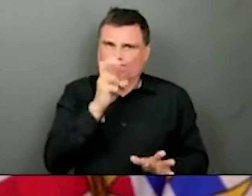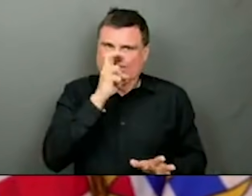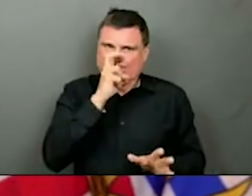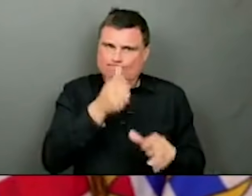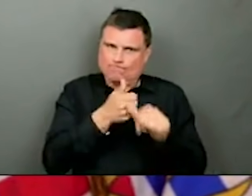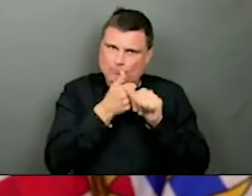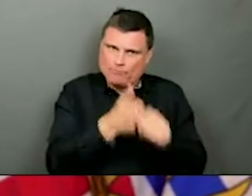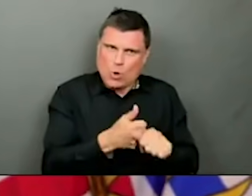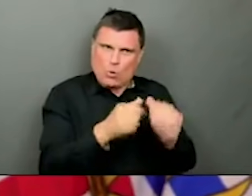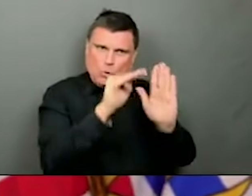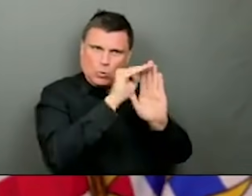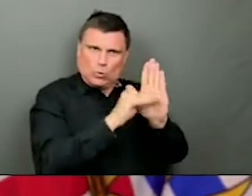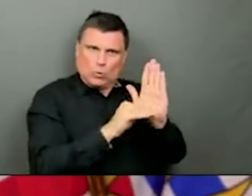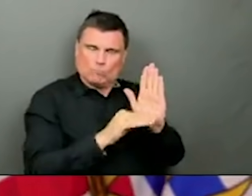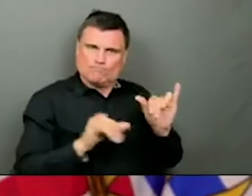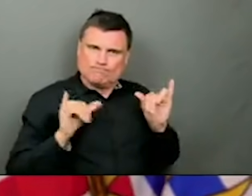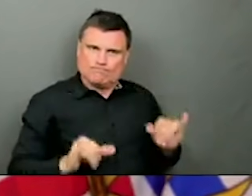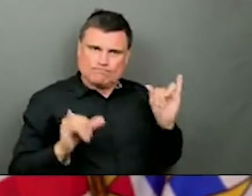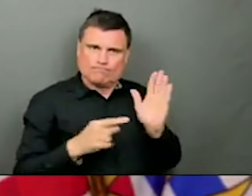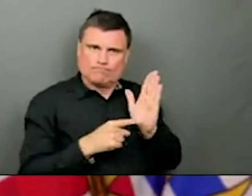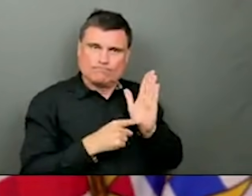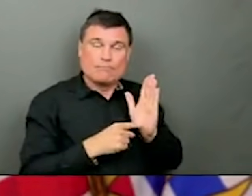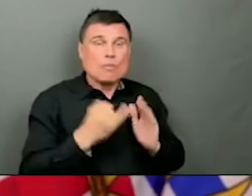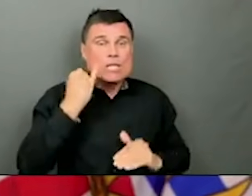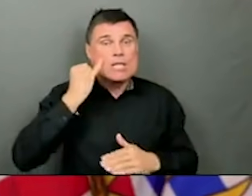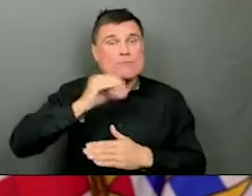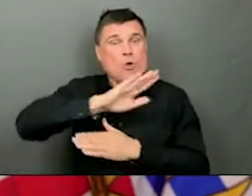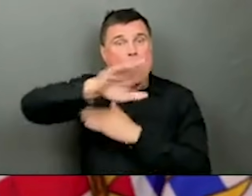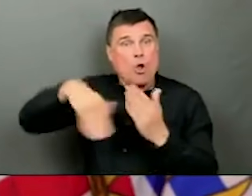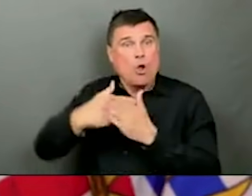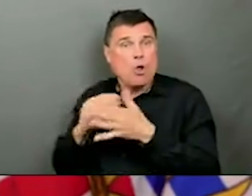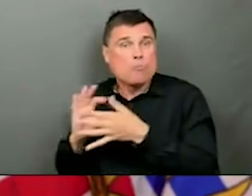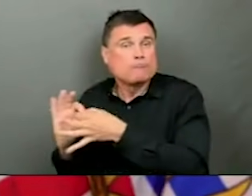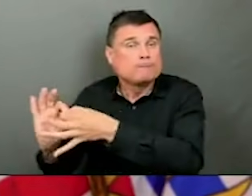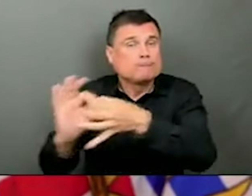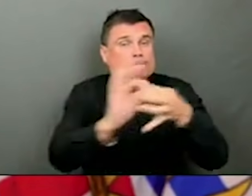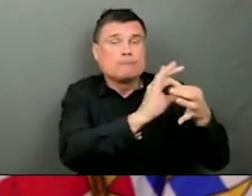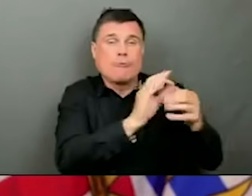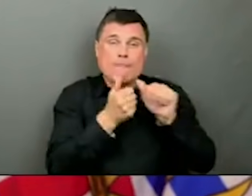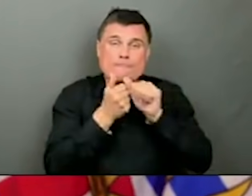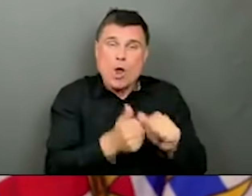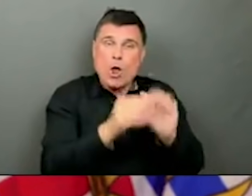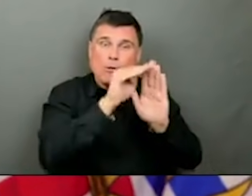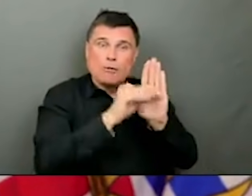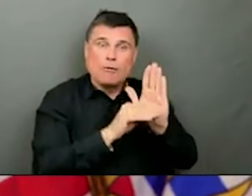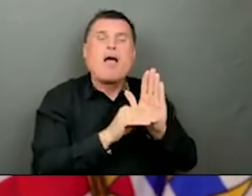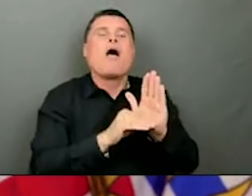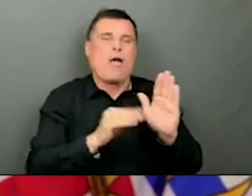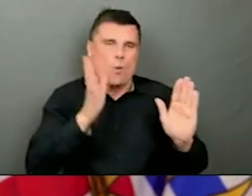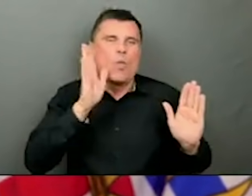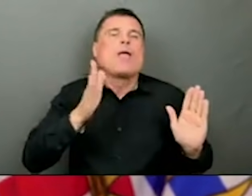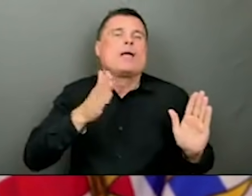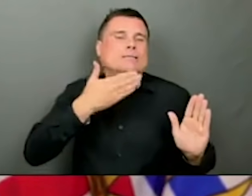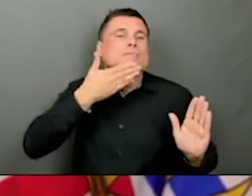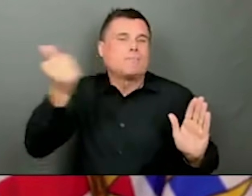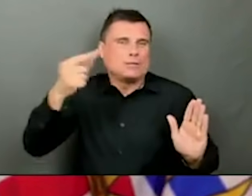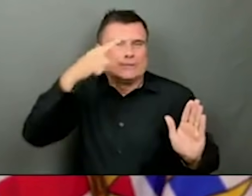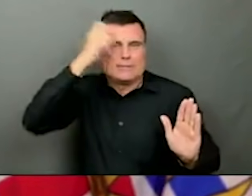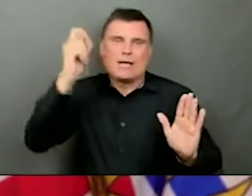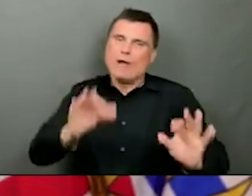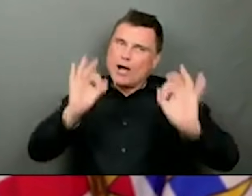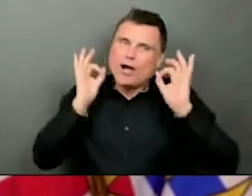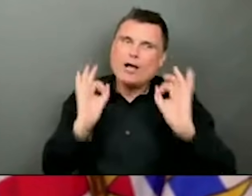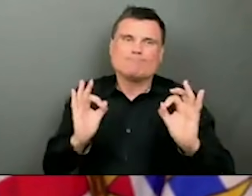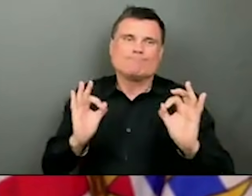weeks. That would just set us back again, and we don't need to do that. We need to keep moving forward. We know